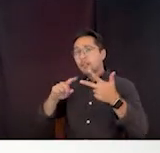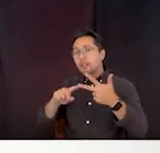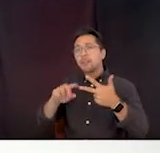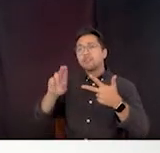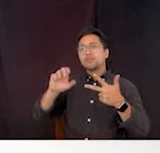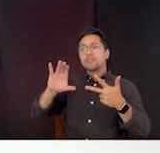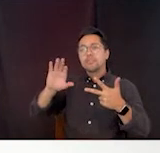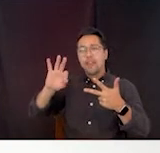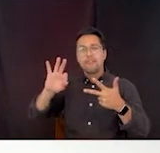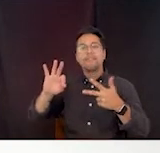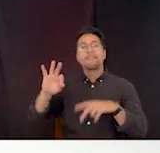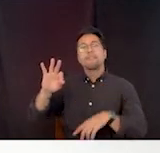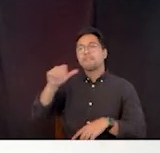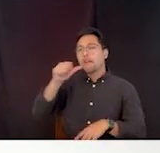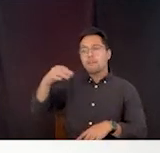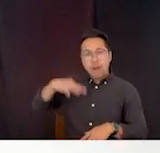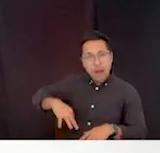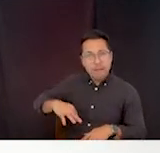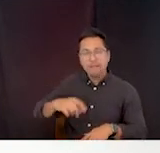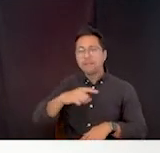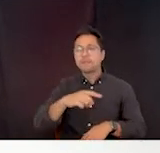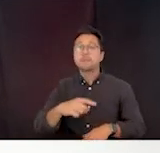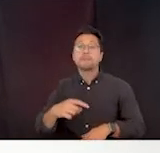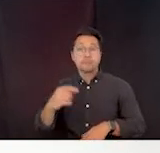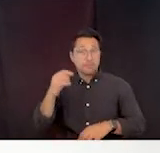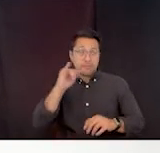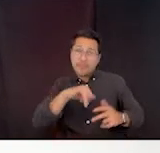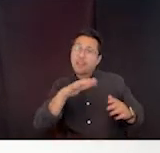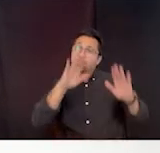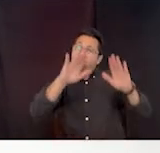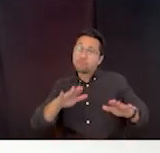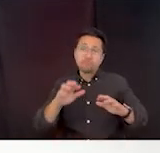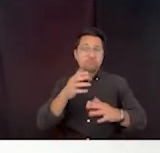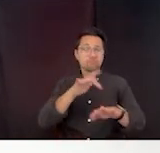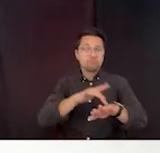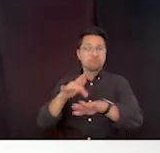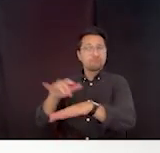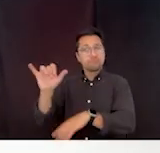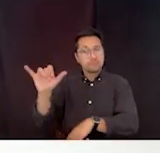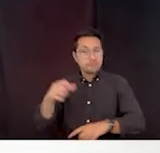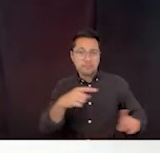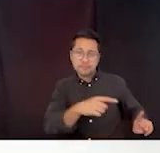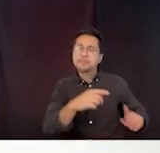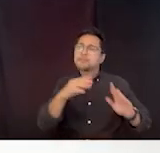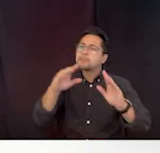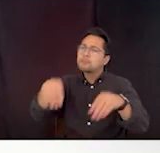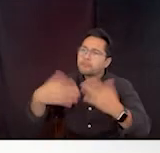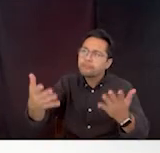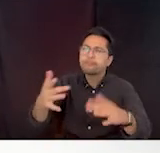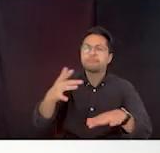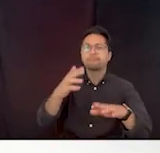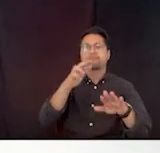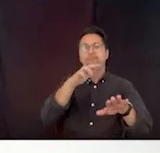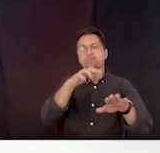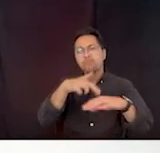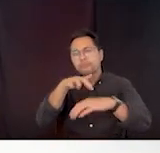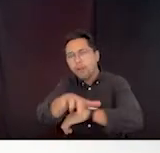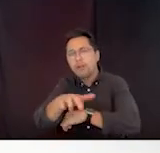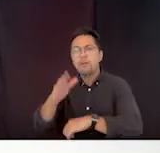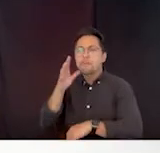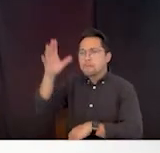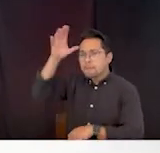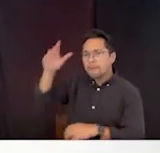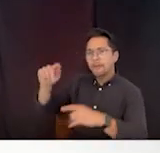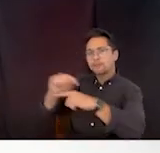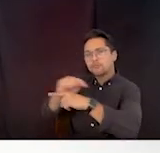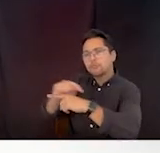Related Disorders. If you haven't registered your child there, that's also a great resource. They provide referrals, parent trainings, and they also do